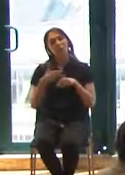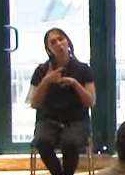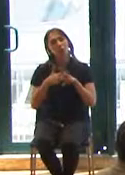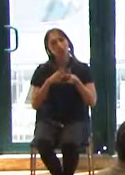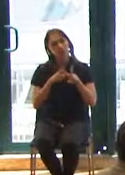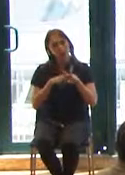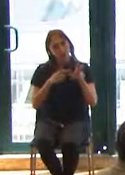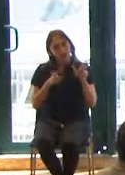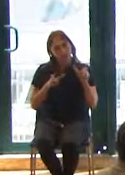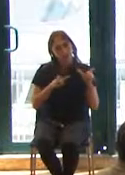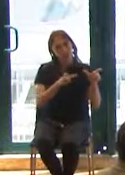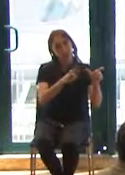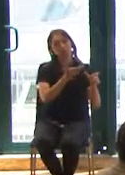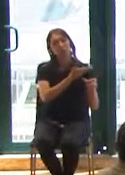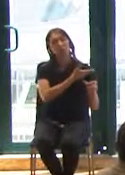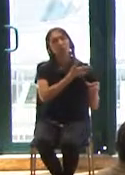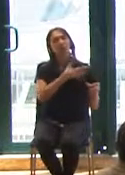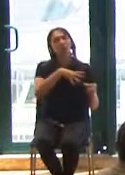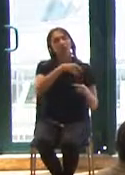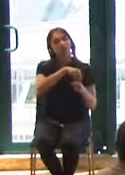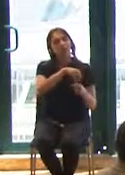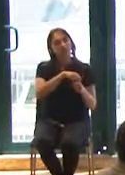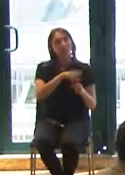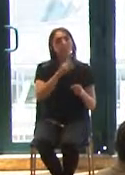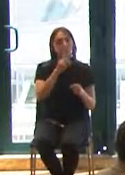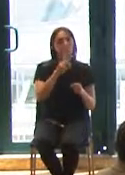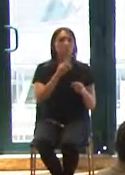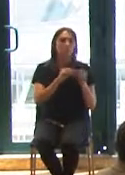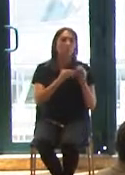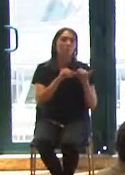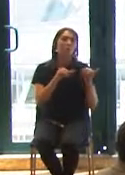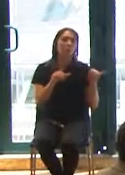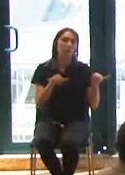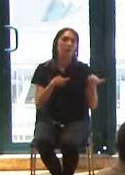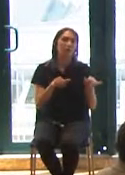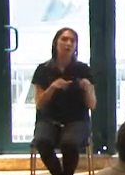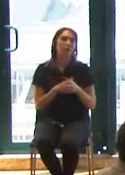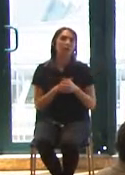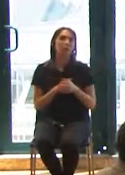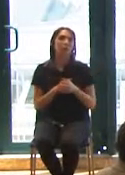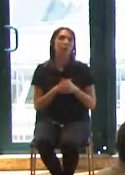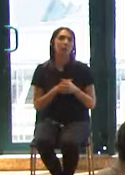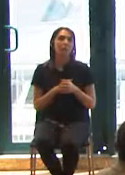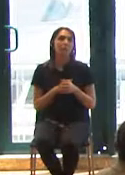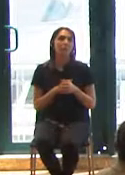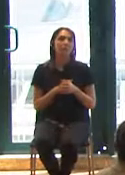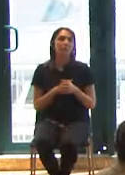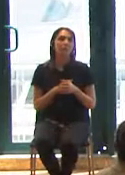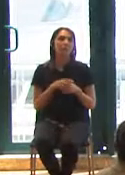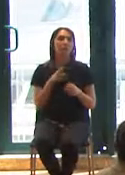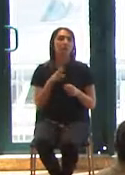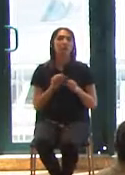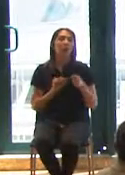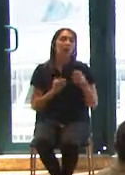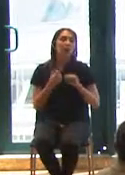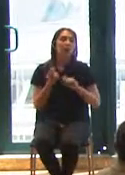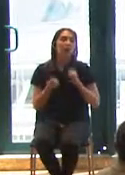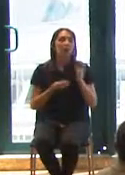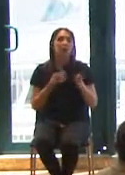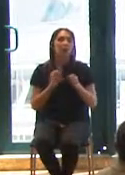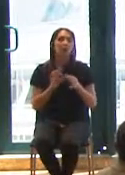what do you think the movement should do to open open or represent on the one